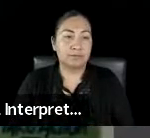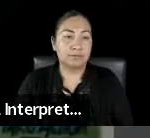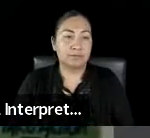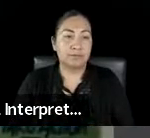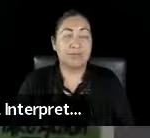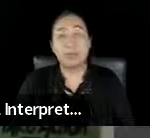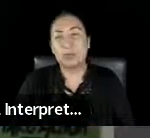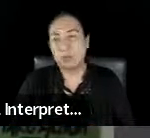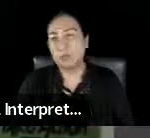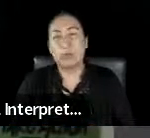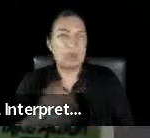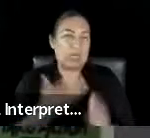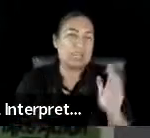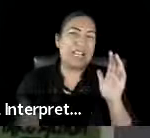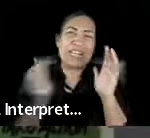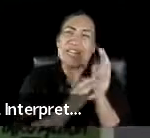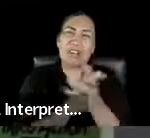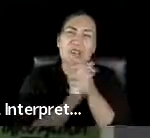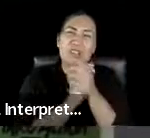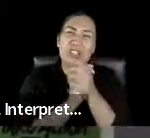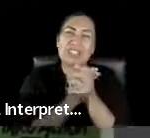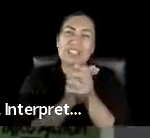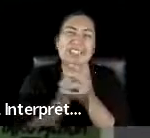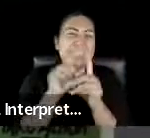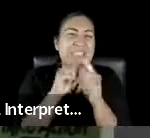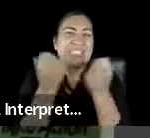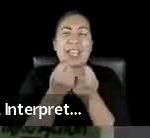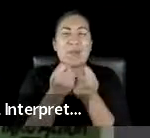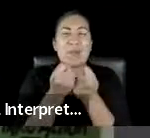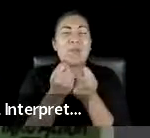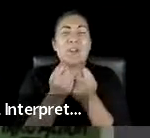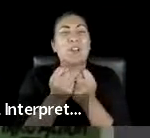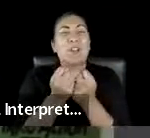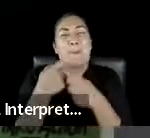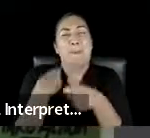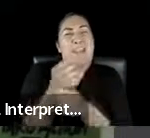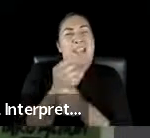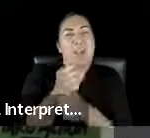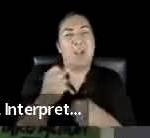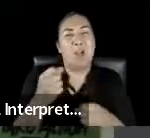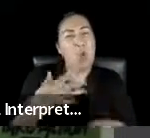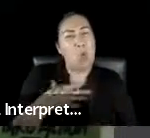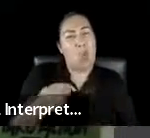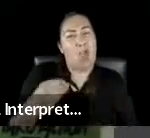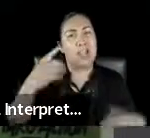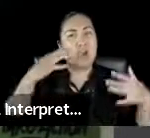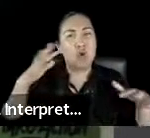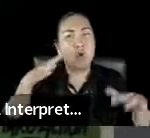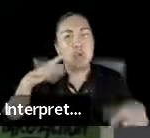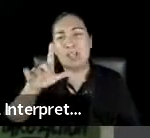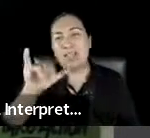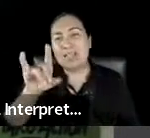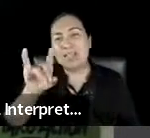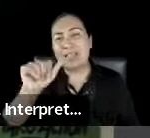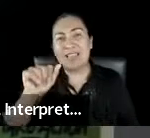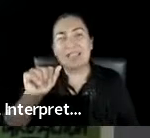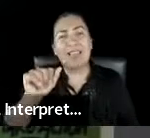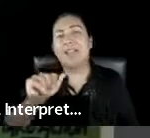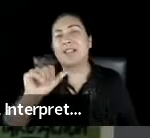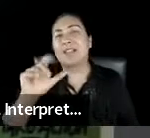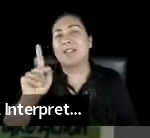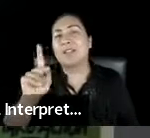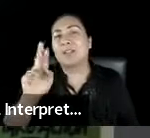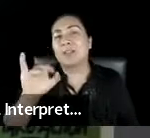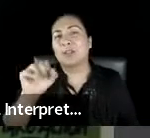All right. So once again, congratulations to the team behind White Noise, Lydia Lopez, Crystal Hernandez, Savannah Lowry, and